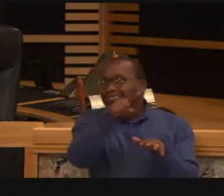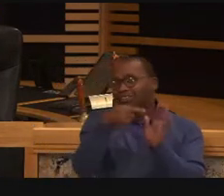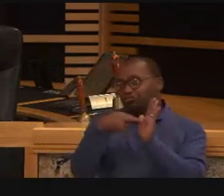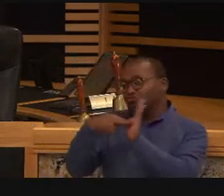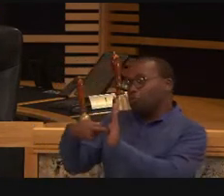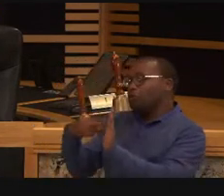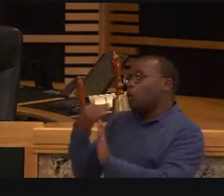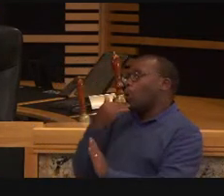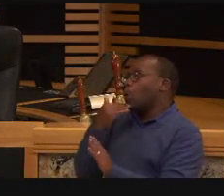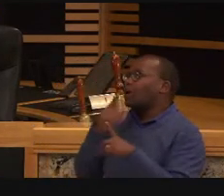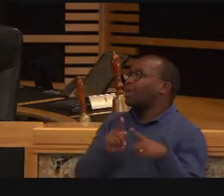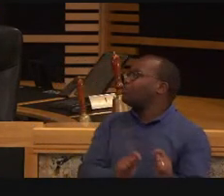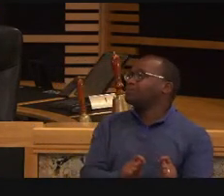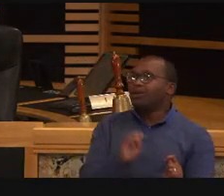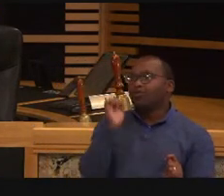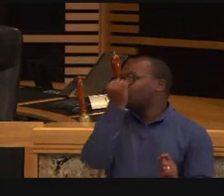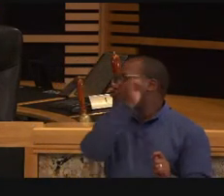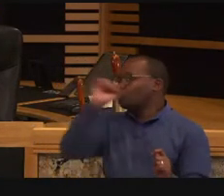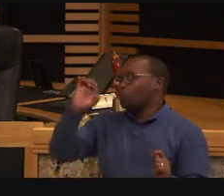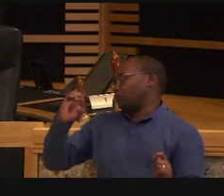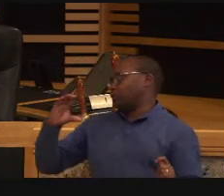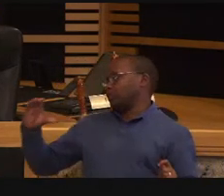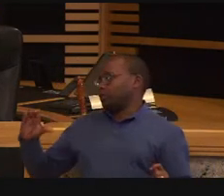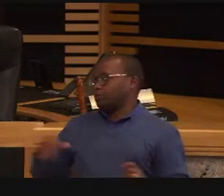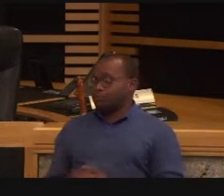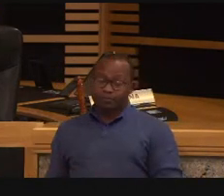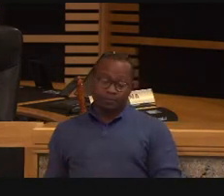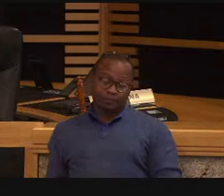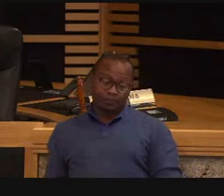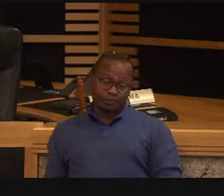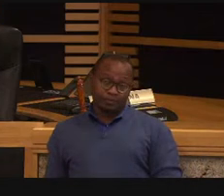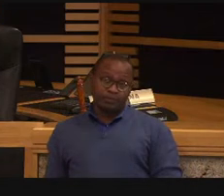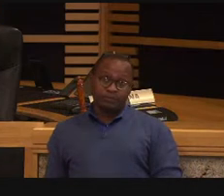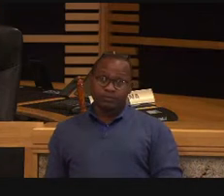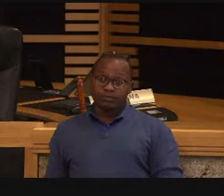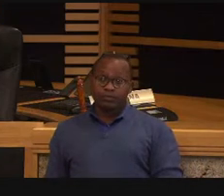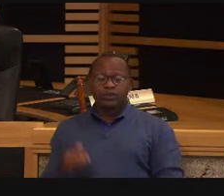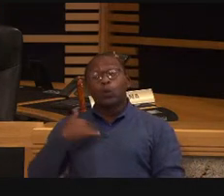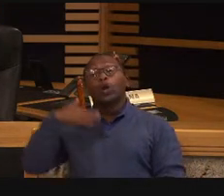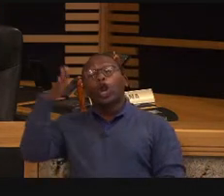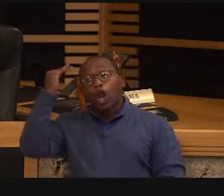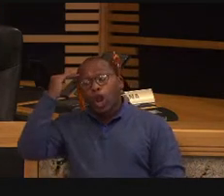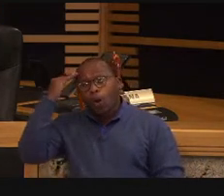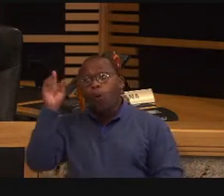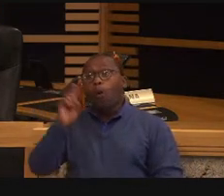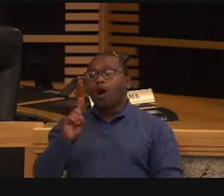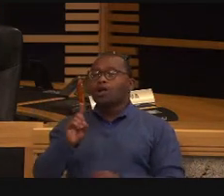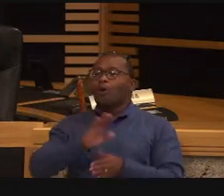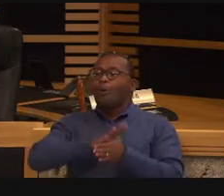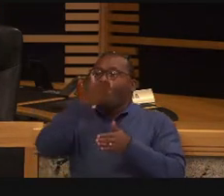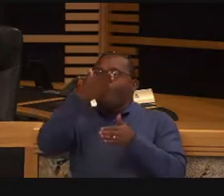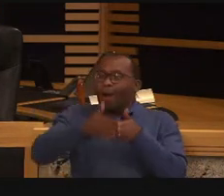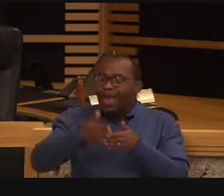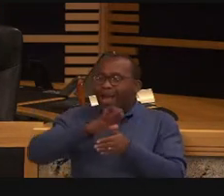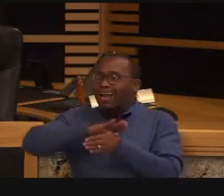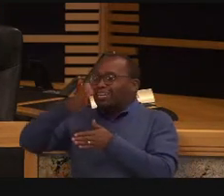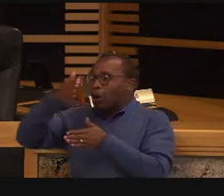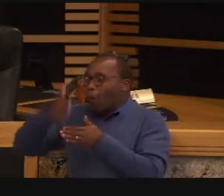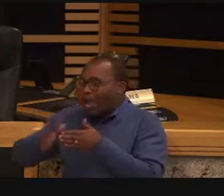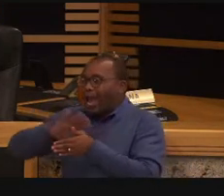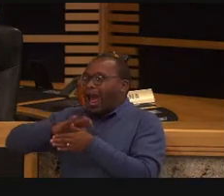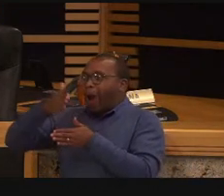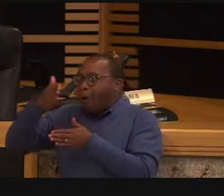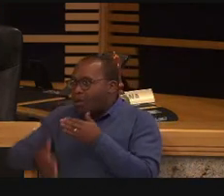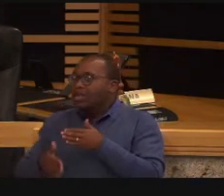iKapa. IKapa ke pha weekend na weekend bangcwaba abantu babo ababuliwe